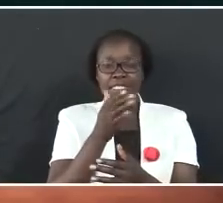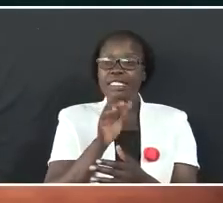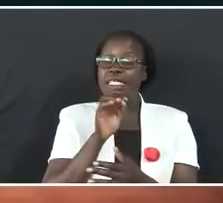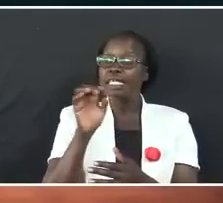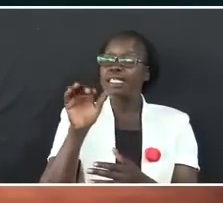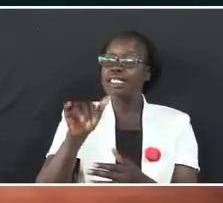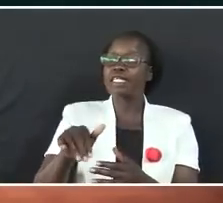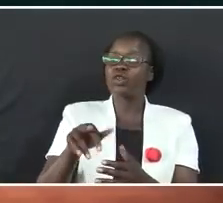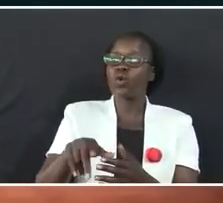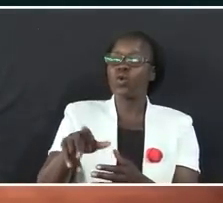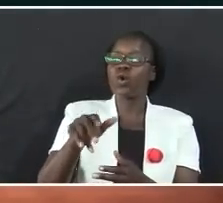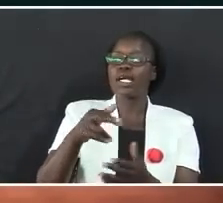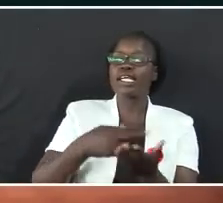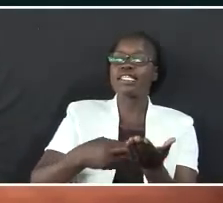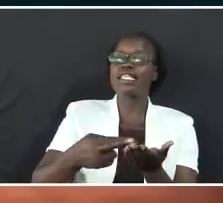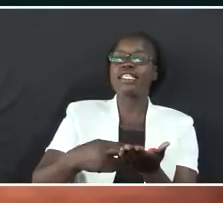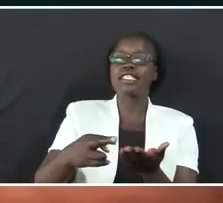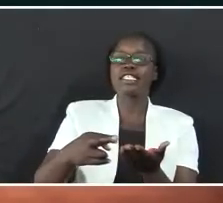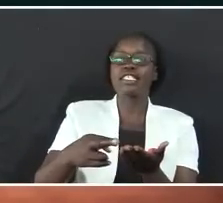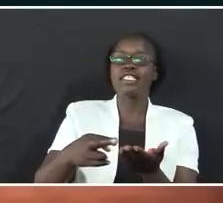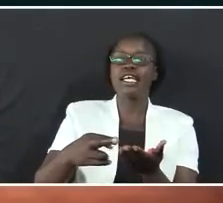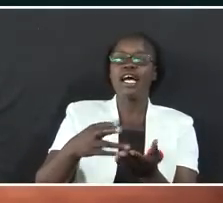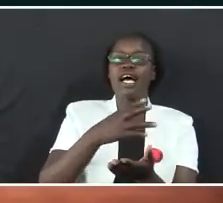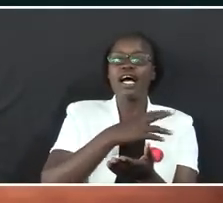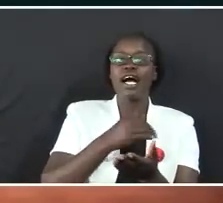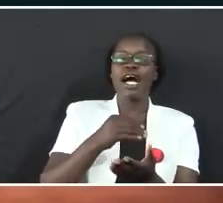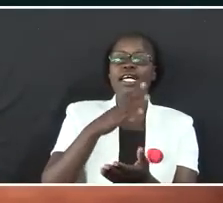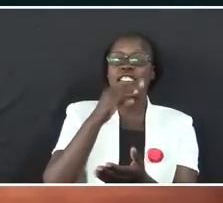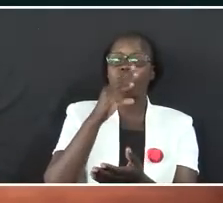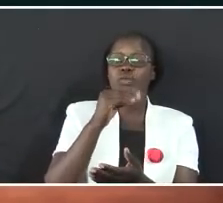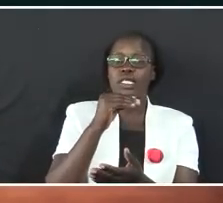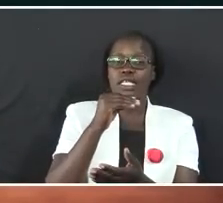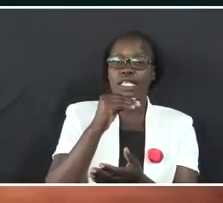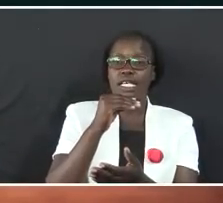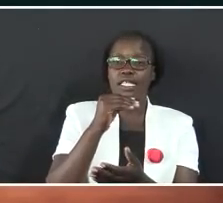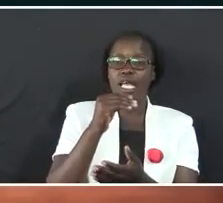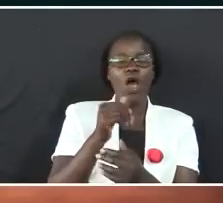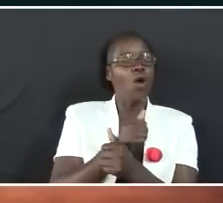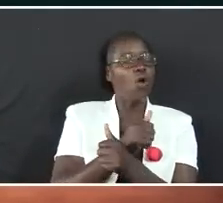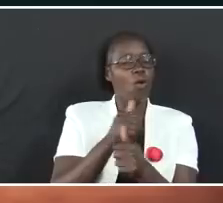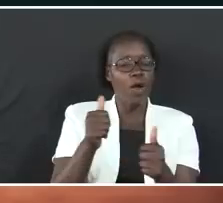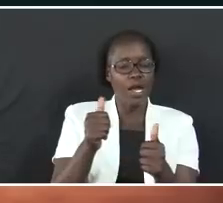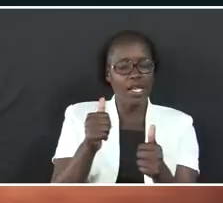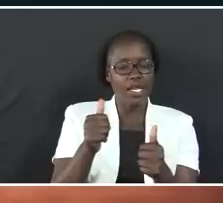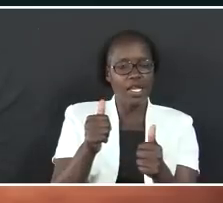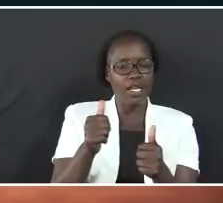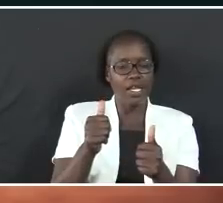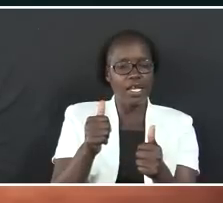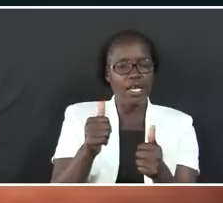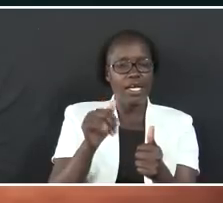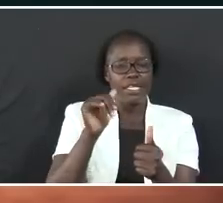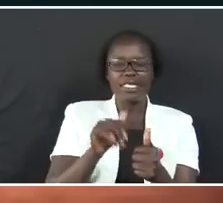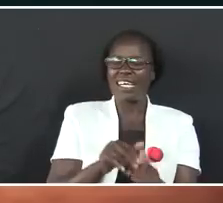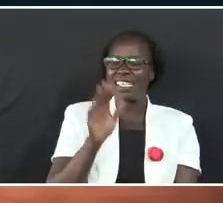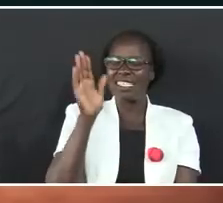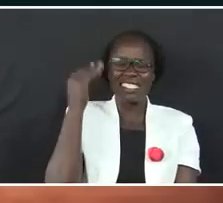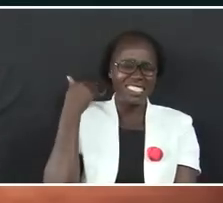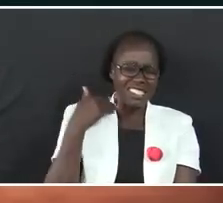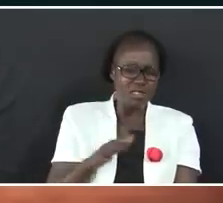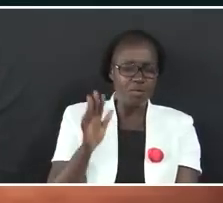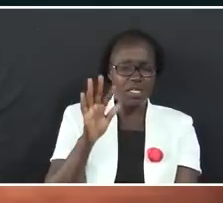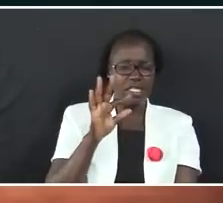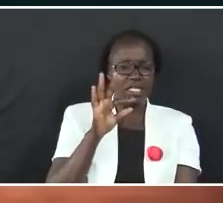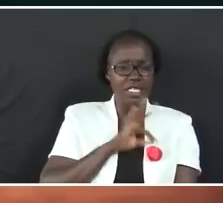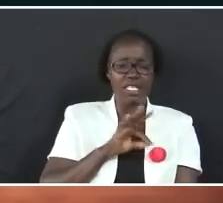that walketh righteously and speaketh uprightly, he that despiseth the gain